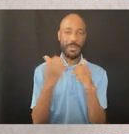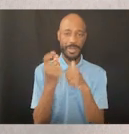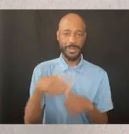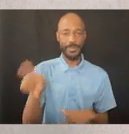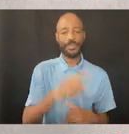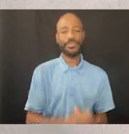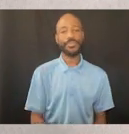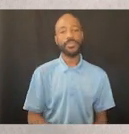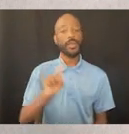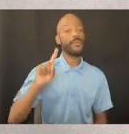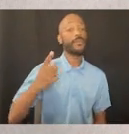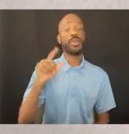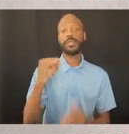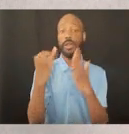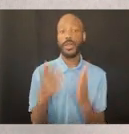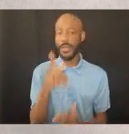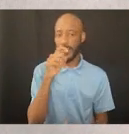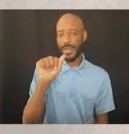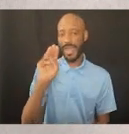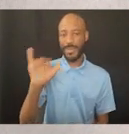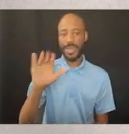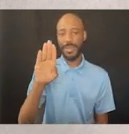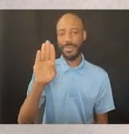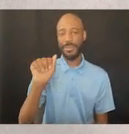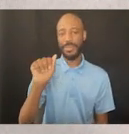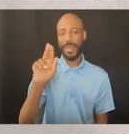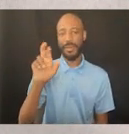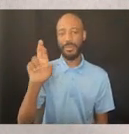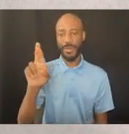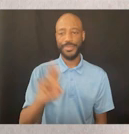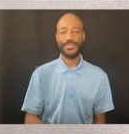Our very first artist is Amy Bauer.